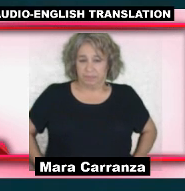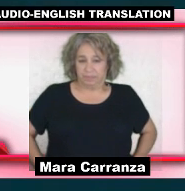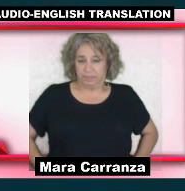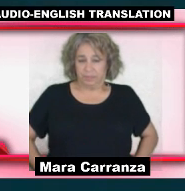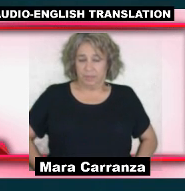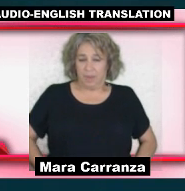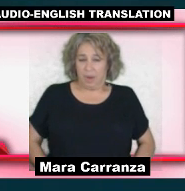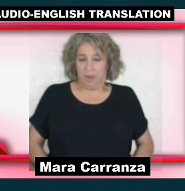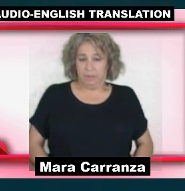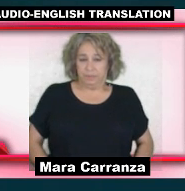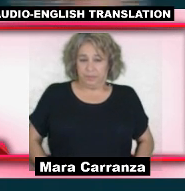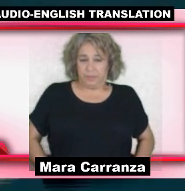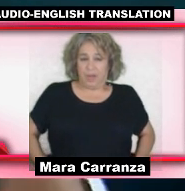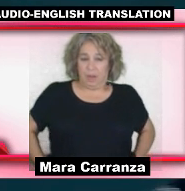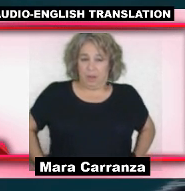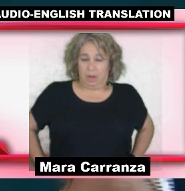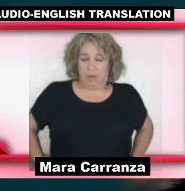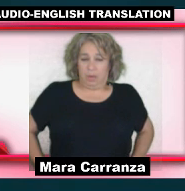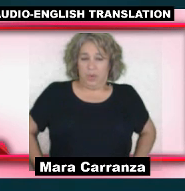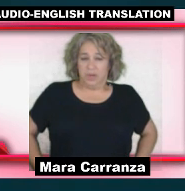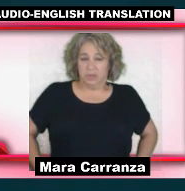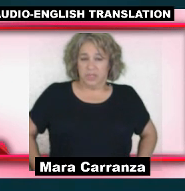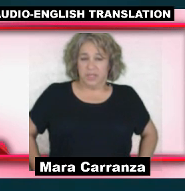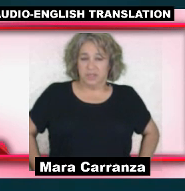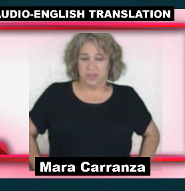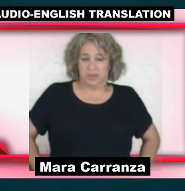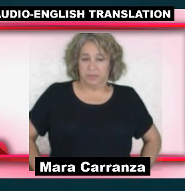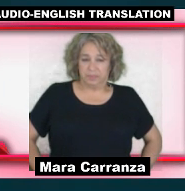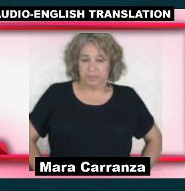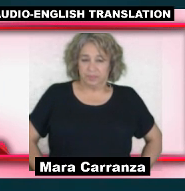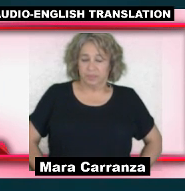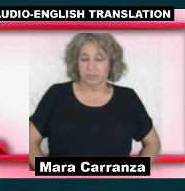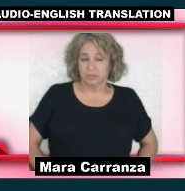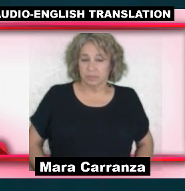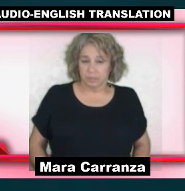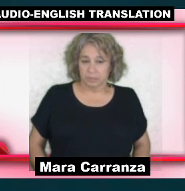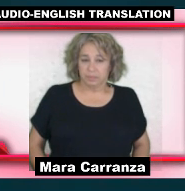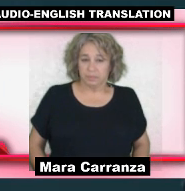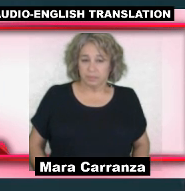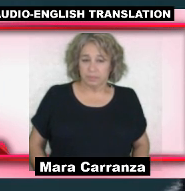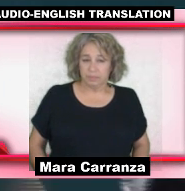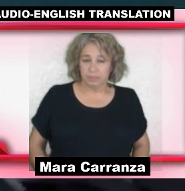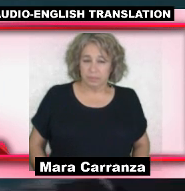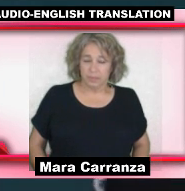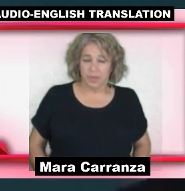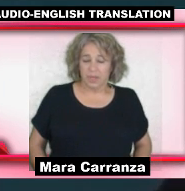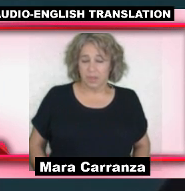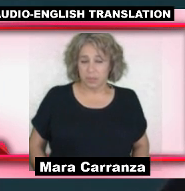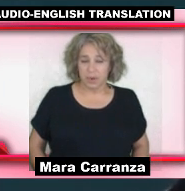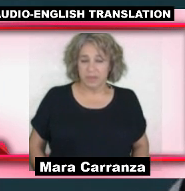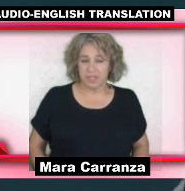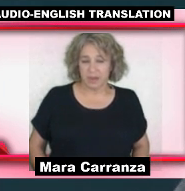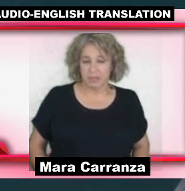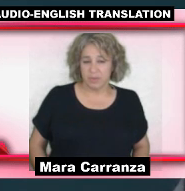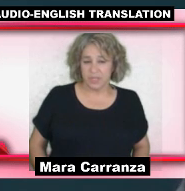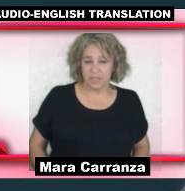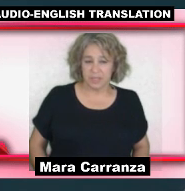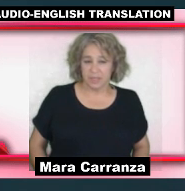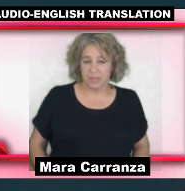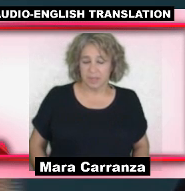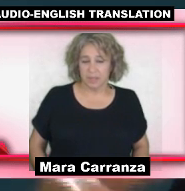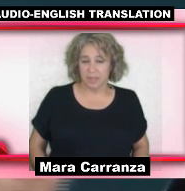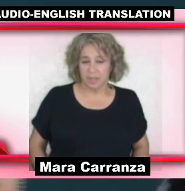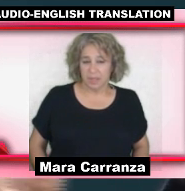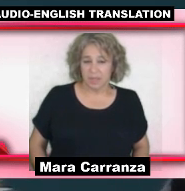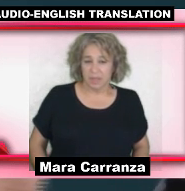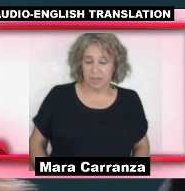us. Nosotros no censuramos. We don't censor. Los gobiernos pasados, the previous governments, al